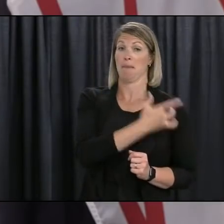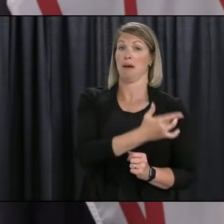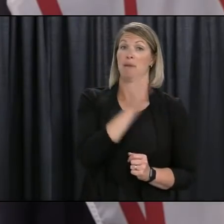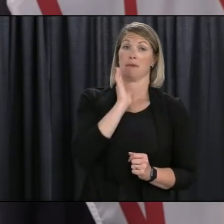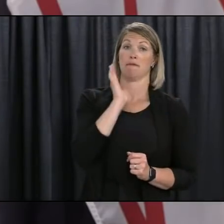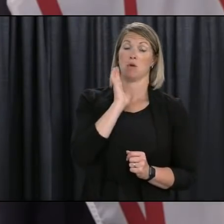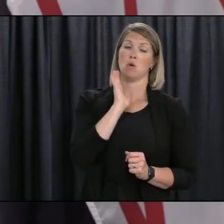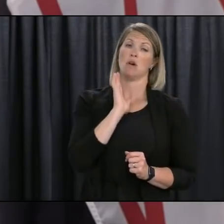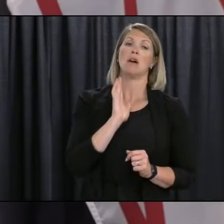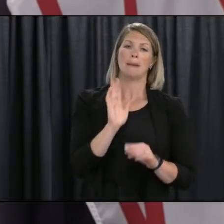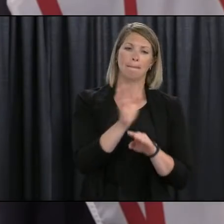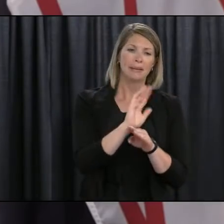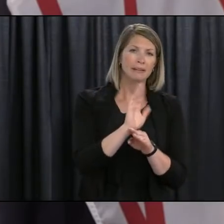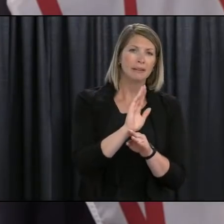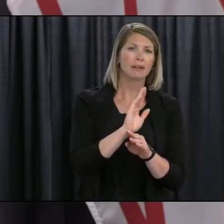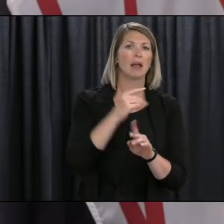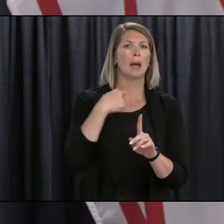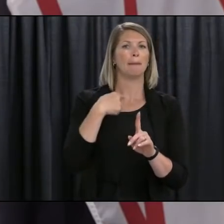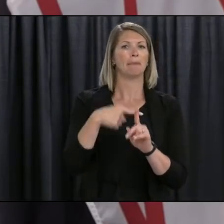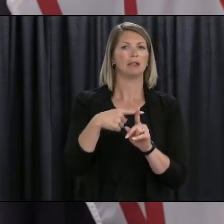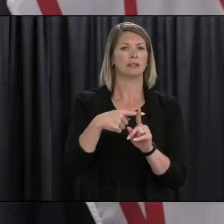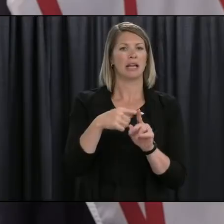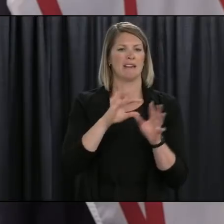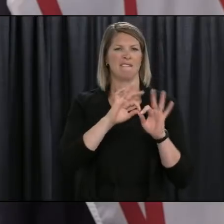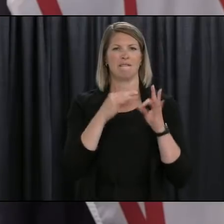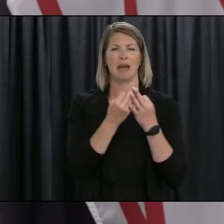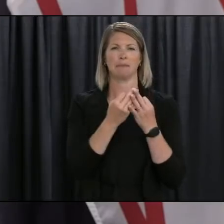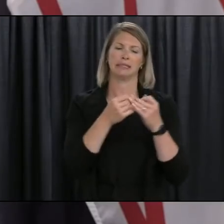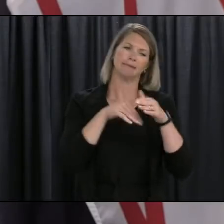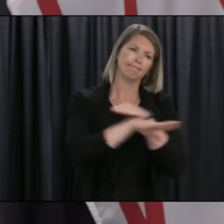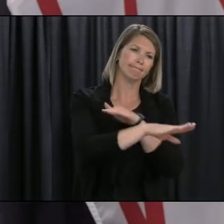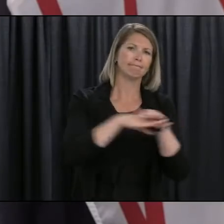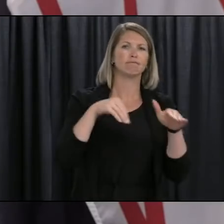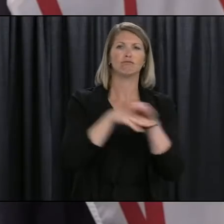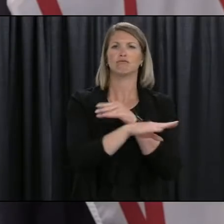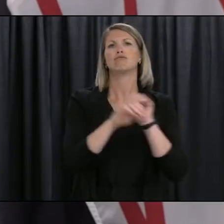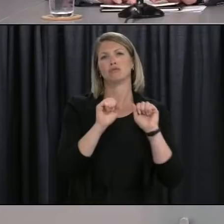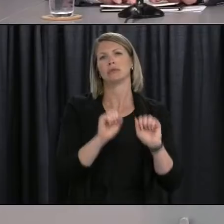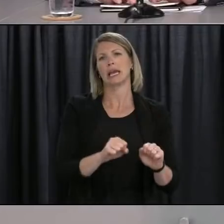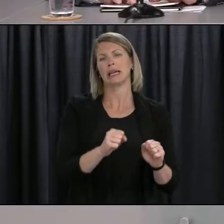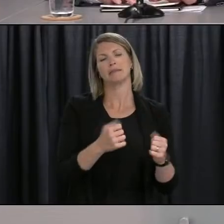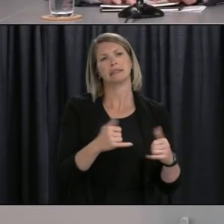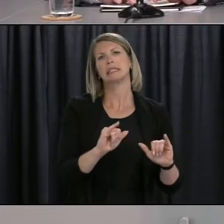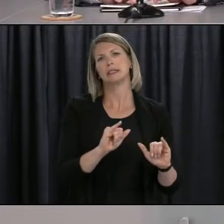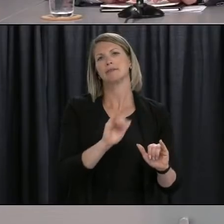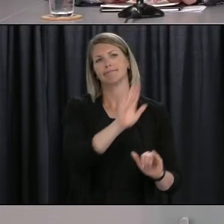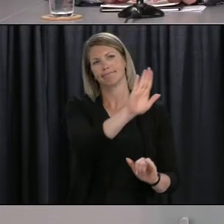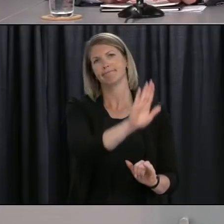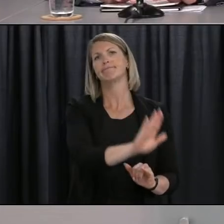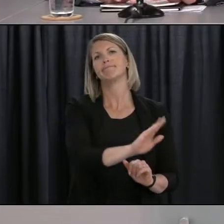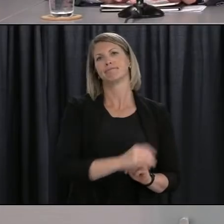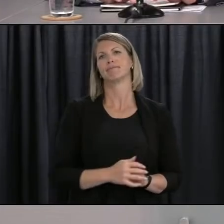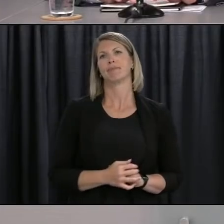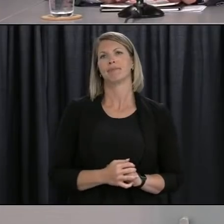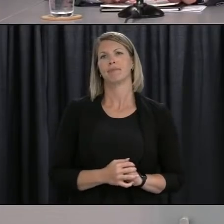social, corridors that we've seen within the Labrador regions. Thank you.